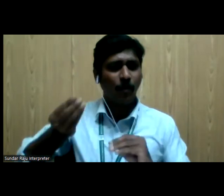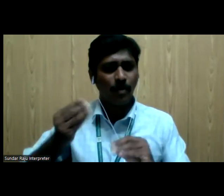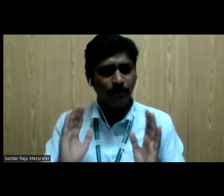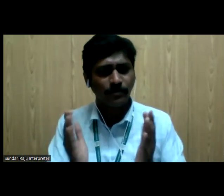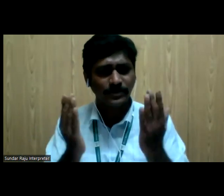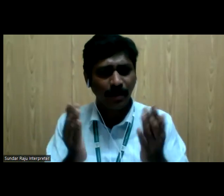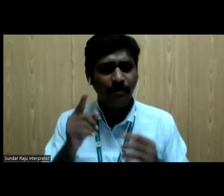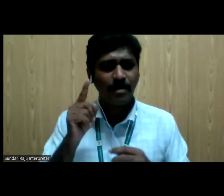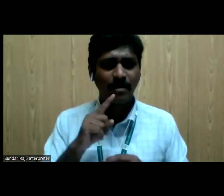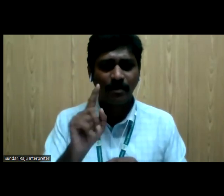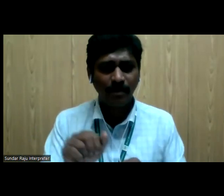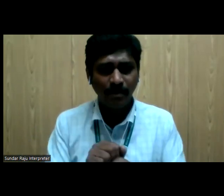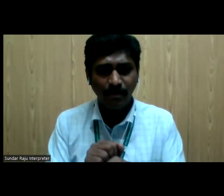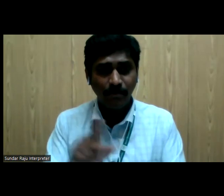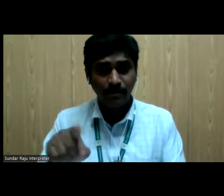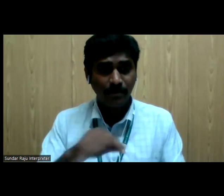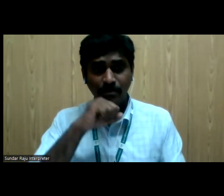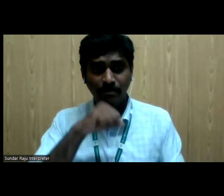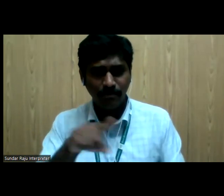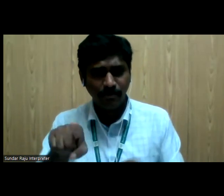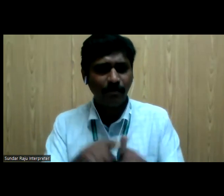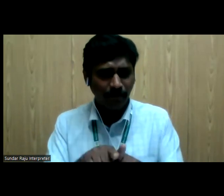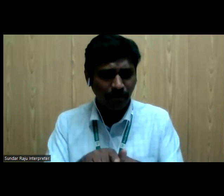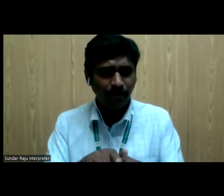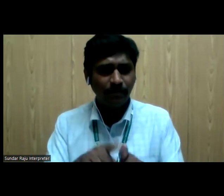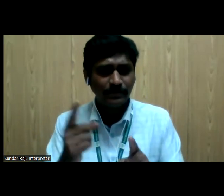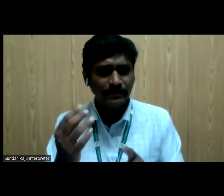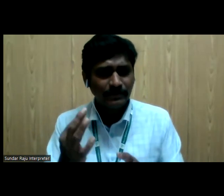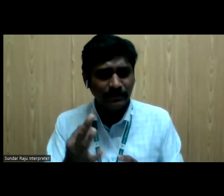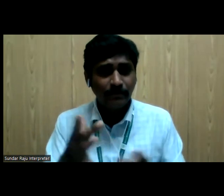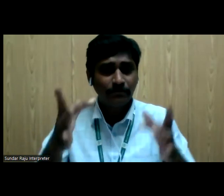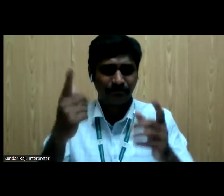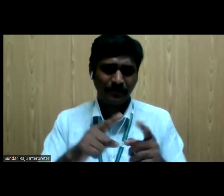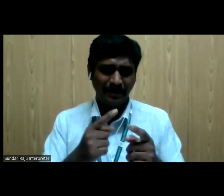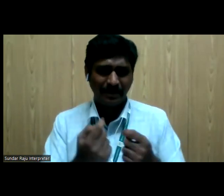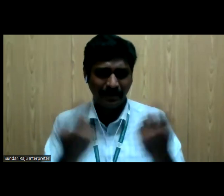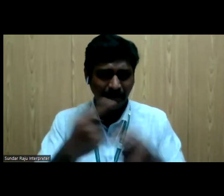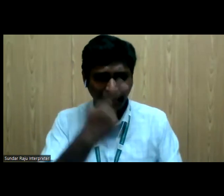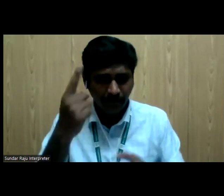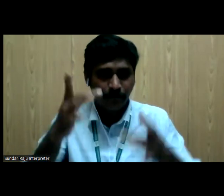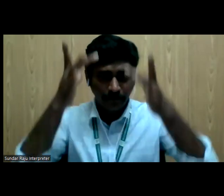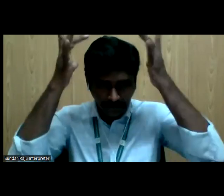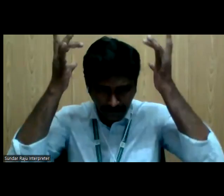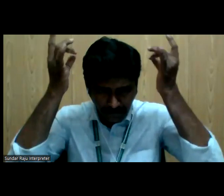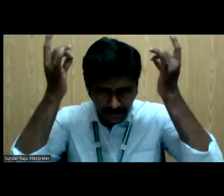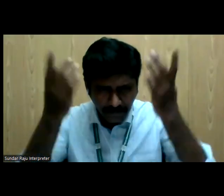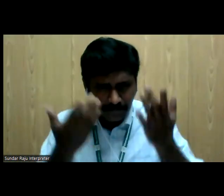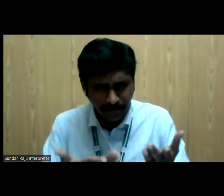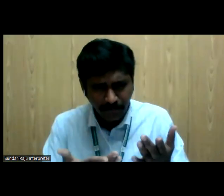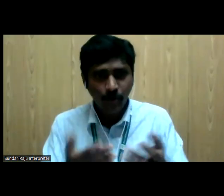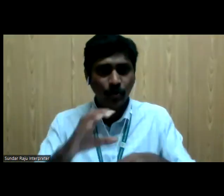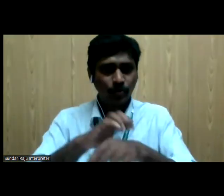for very elderly people. There are gated communities where nursing assistance is provided. Physiotherapy is there. Doctor is available on